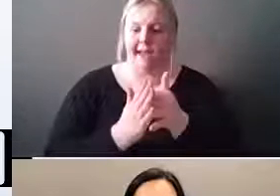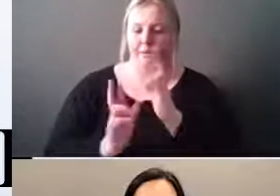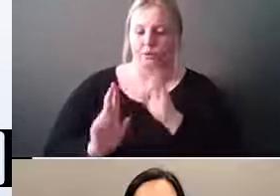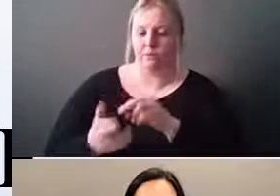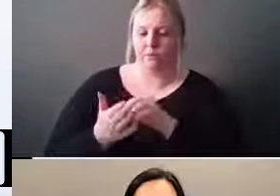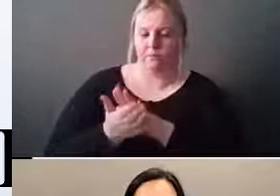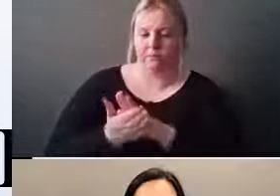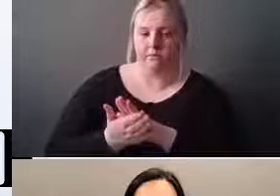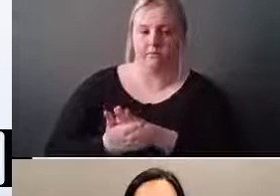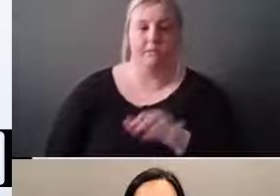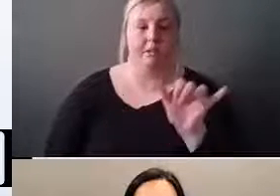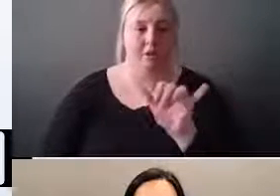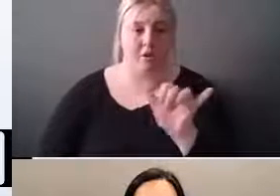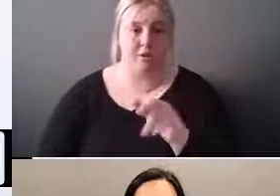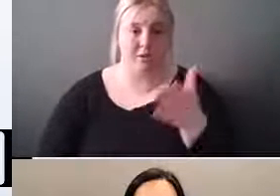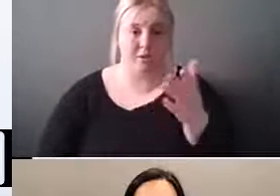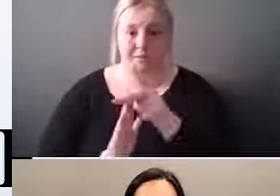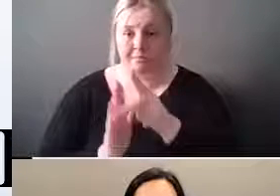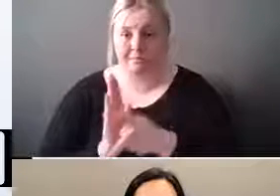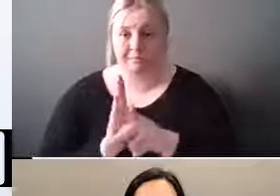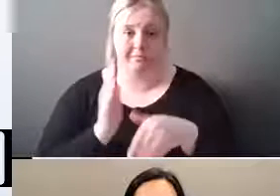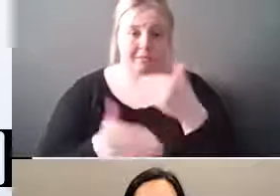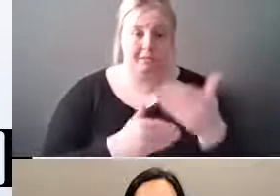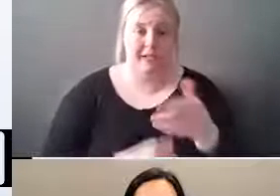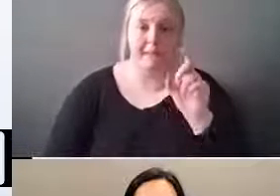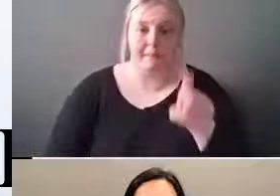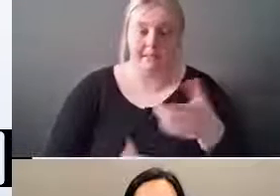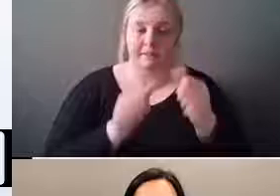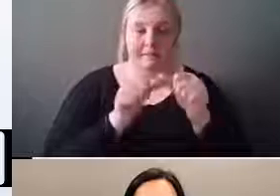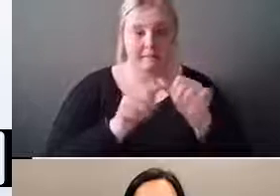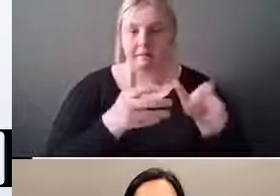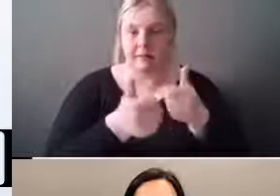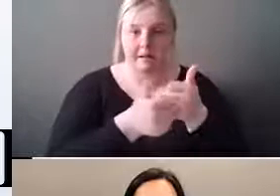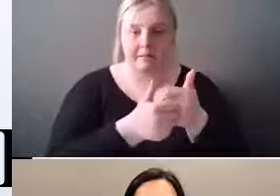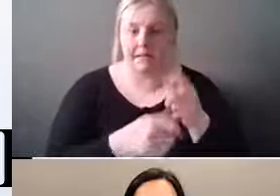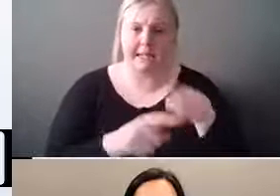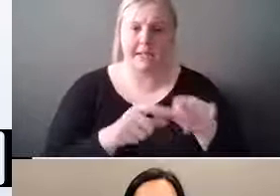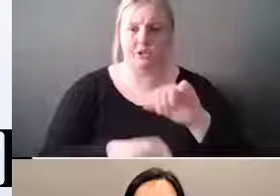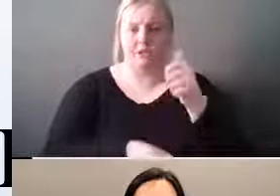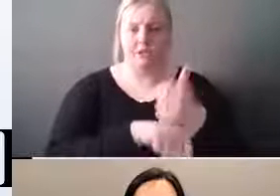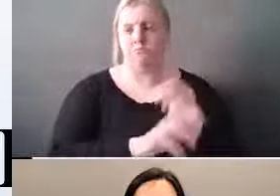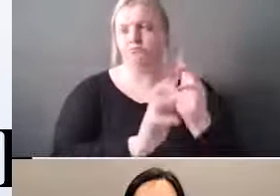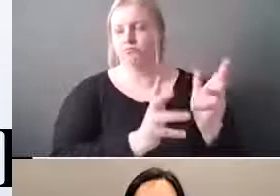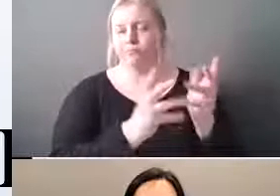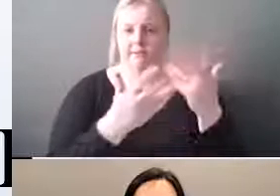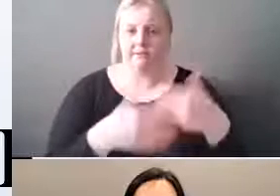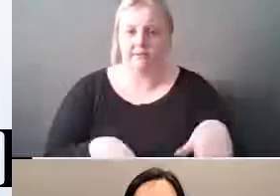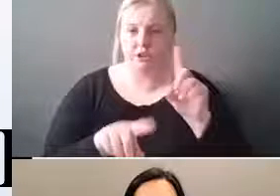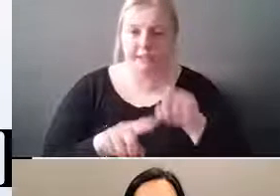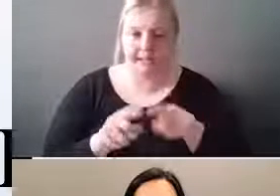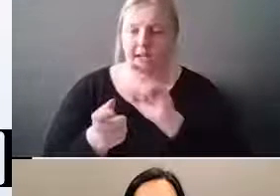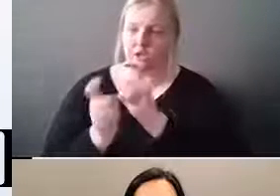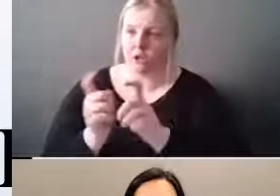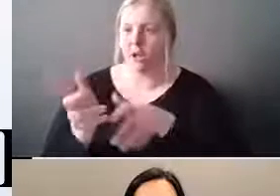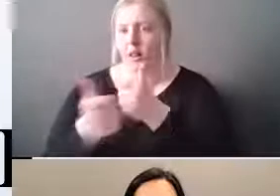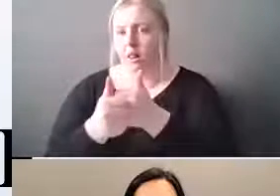these policies and procedures need to be alive and updated. So they need to be living documents that are frequently updated and are not,